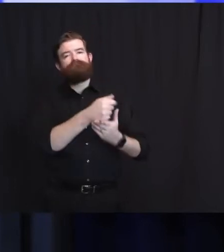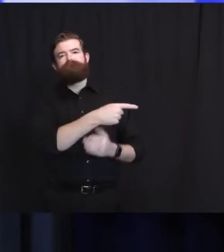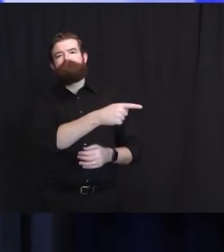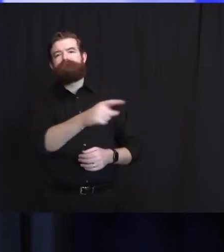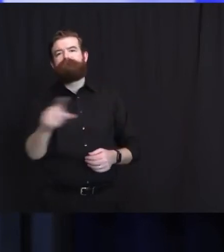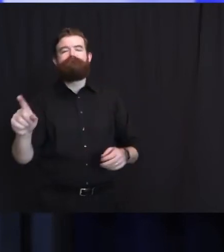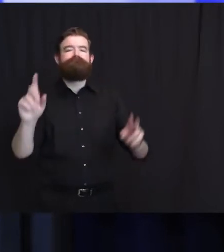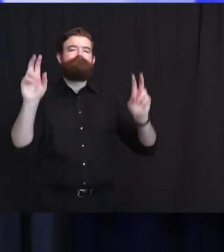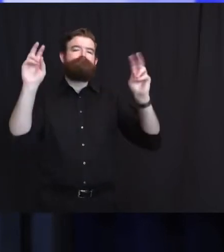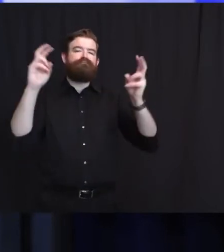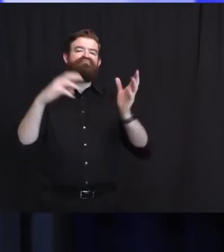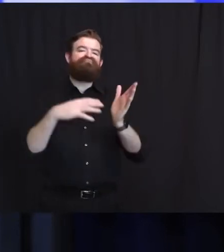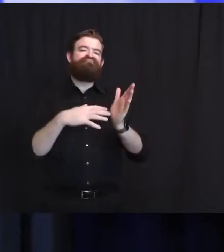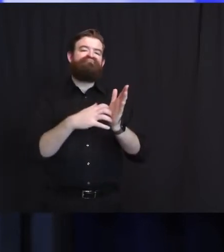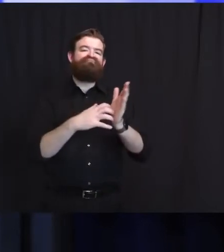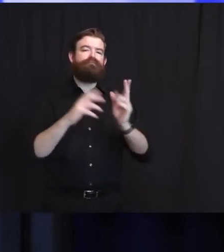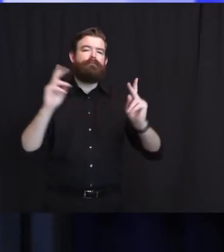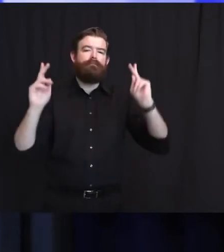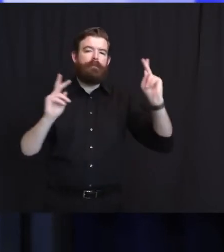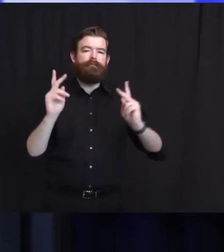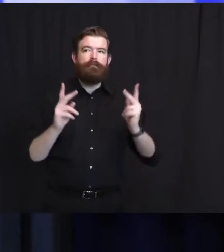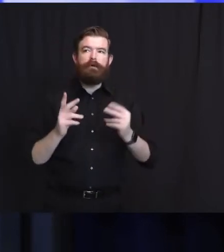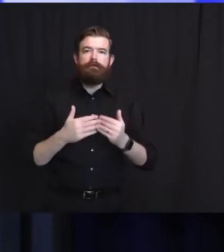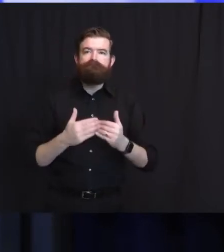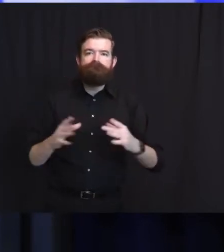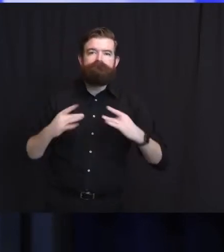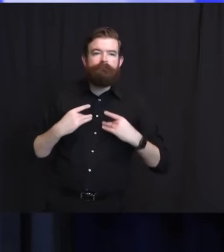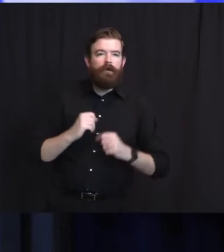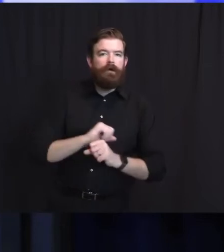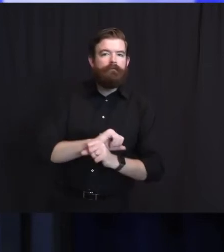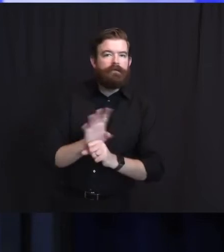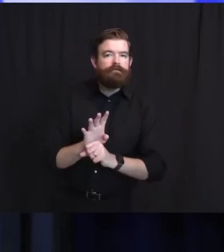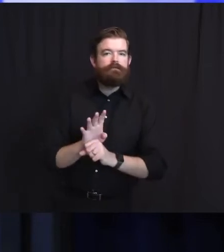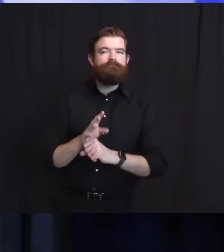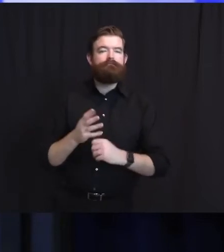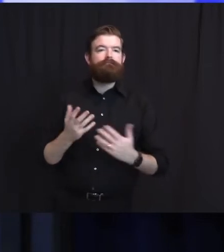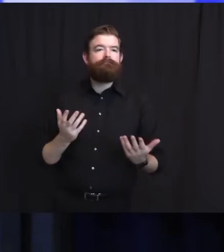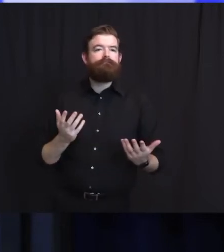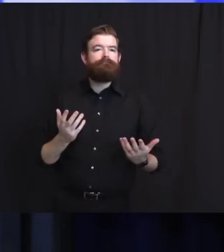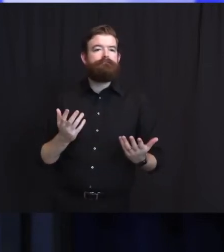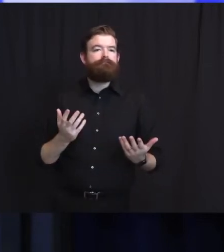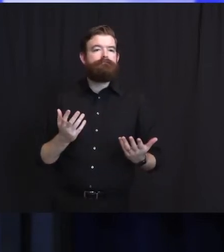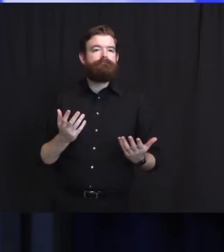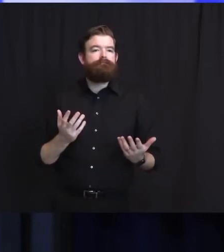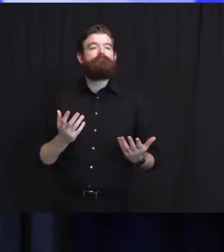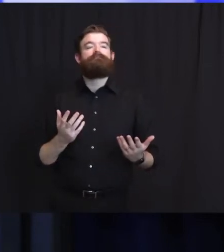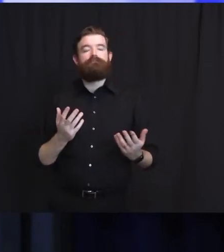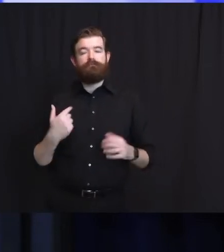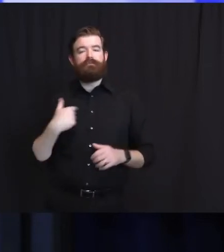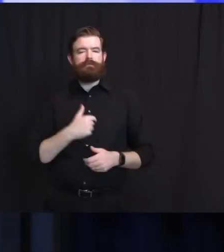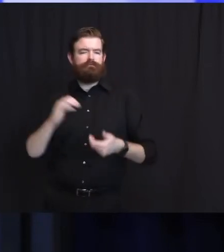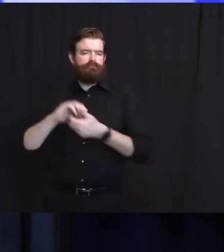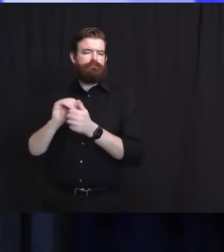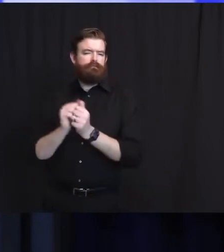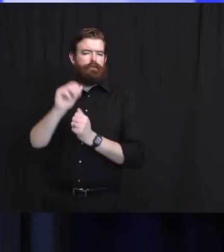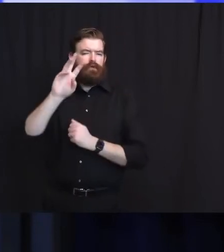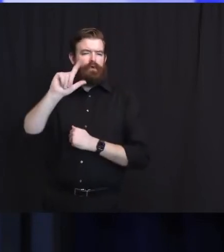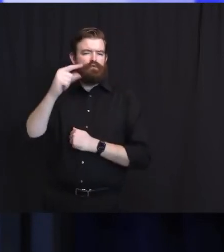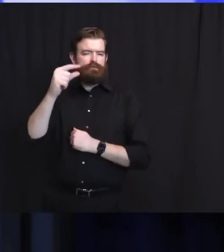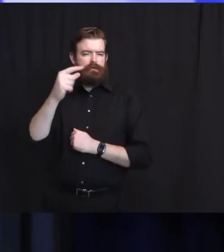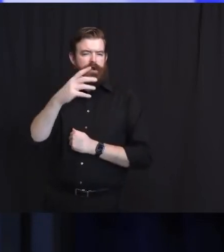In October, the CDC partnered with CVS and Walgreens to create the Federal Pharmacy Partnership Program